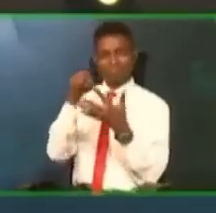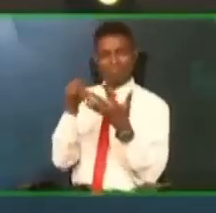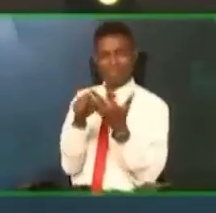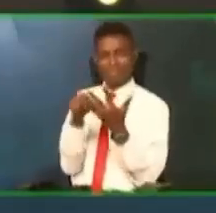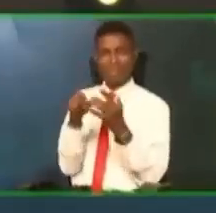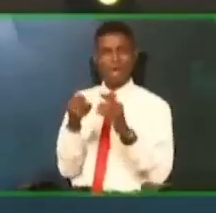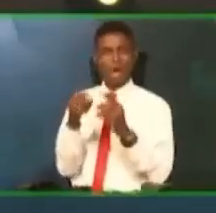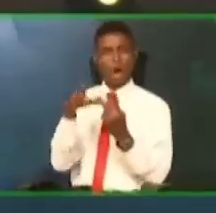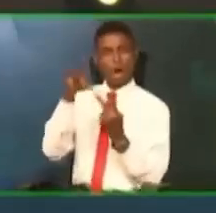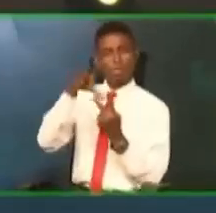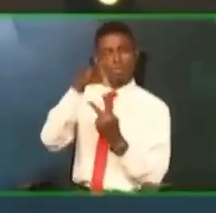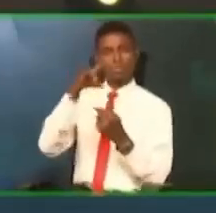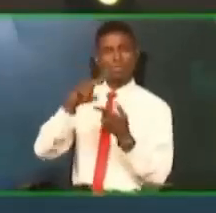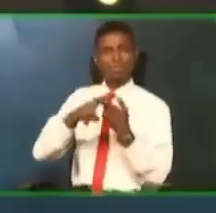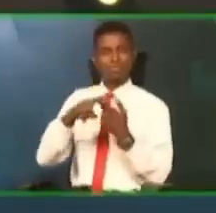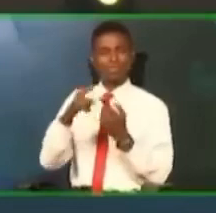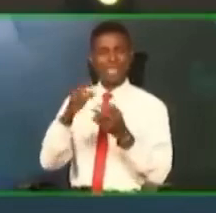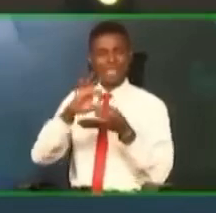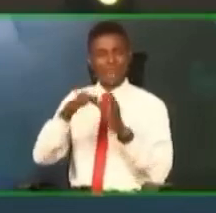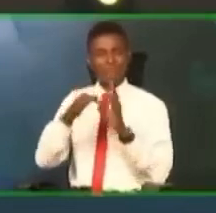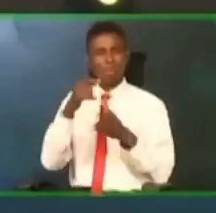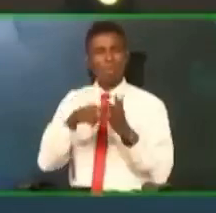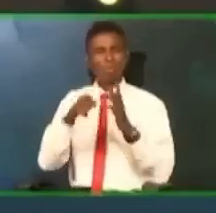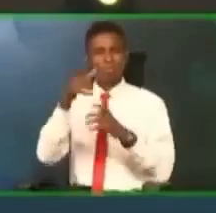that light you receive from your spirit.